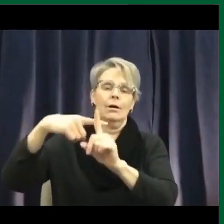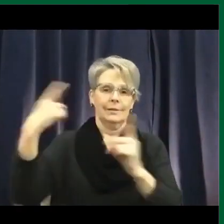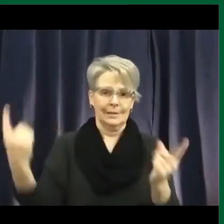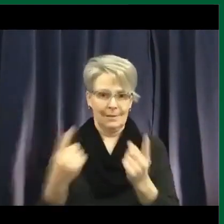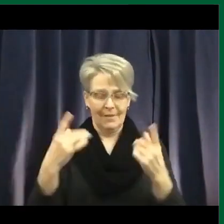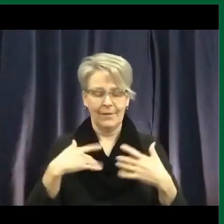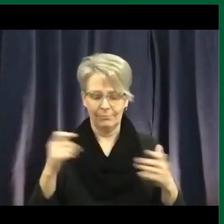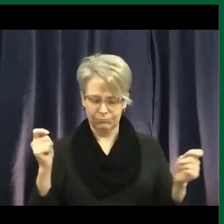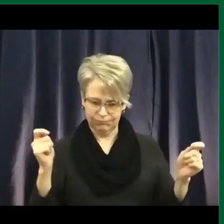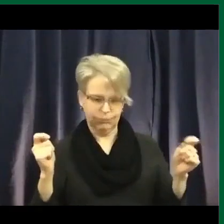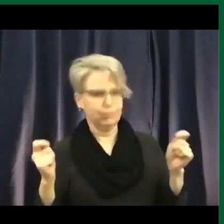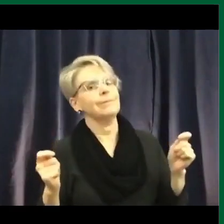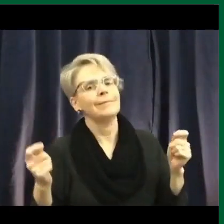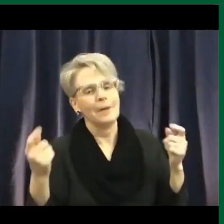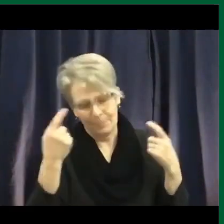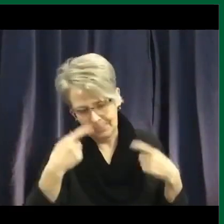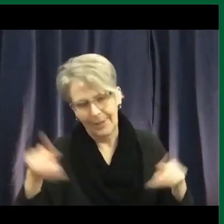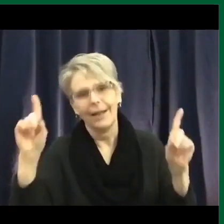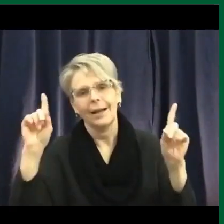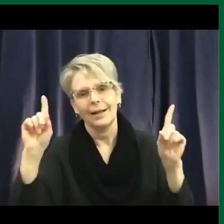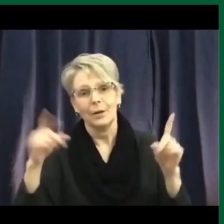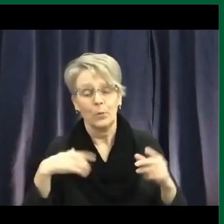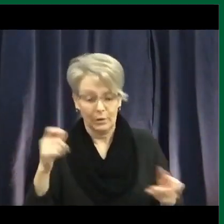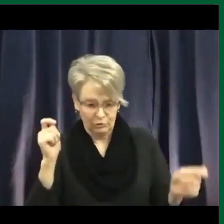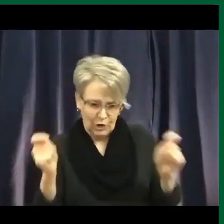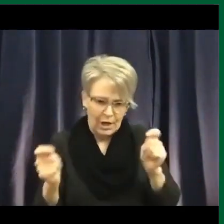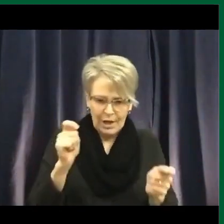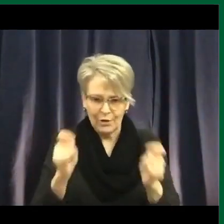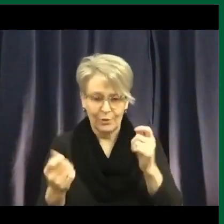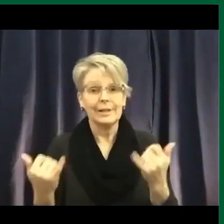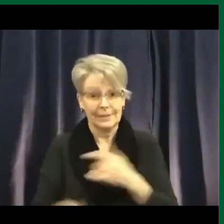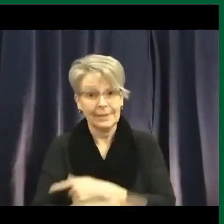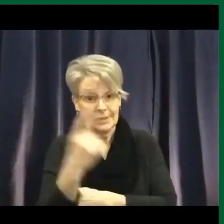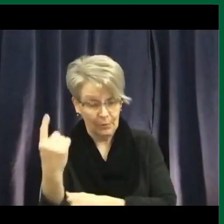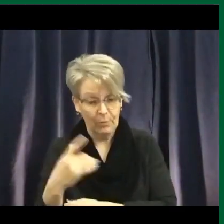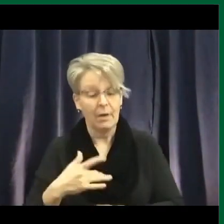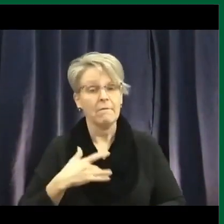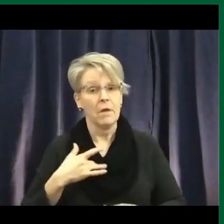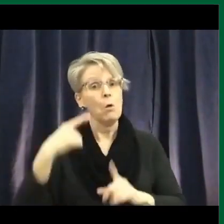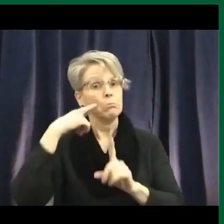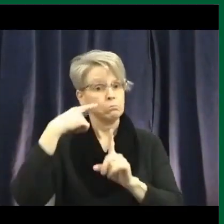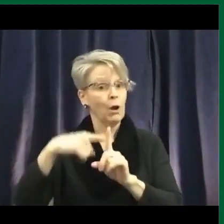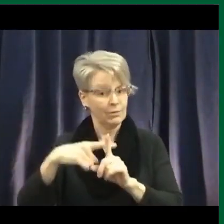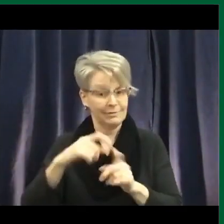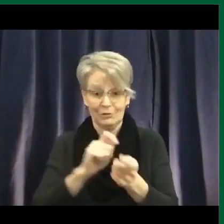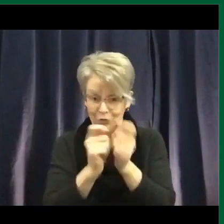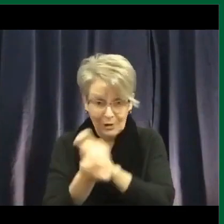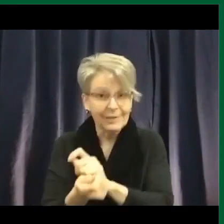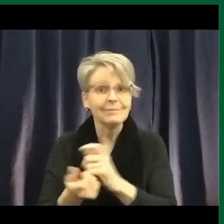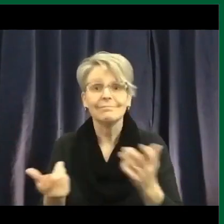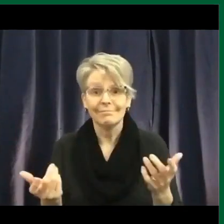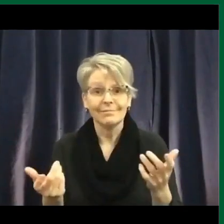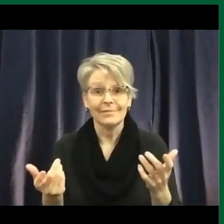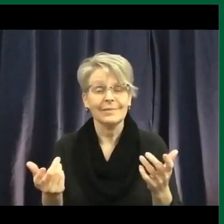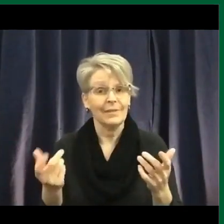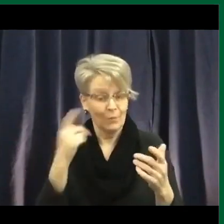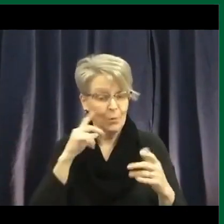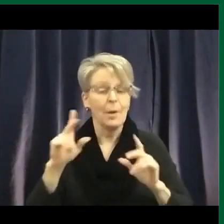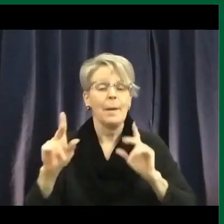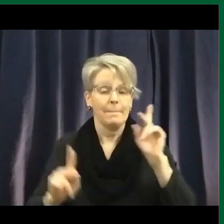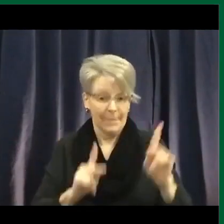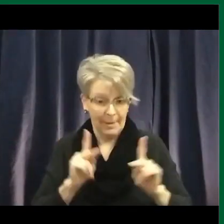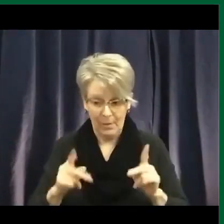corner in the province. So we're making the changes that we are here today. We feel they're positive changes on behalf of the people that